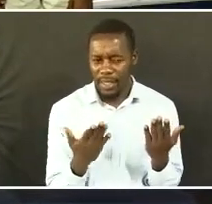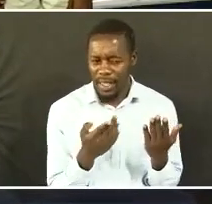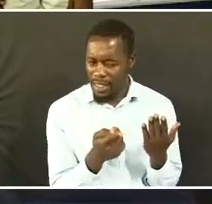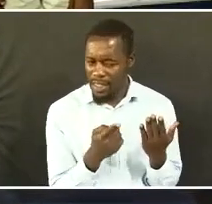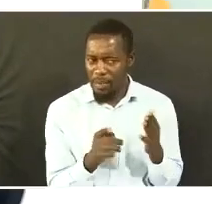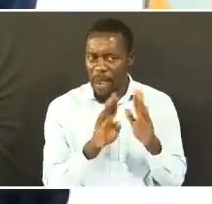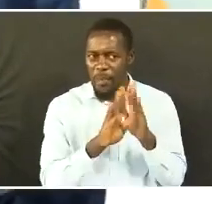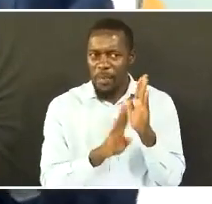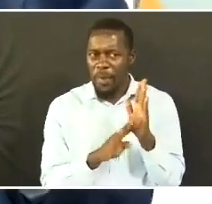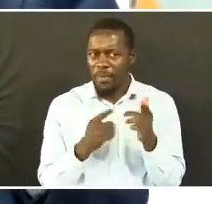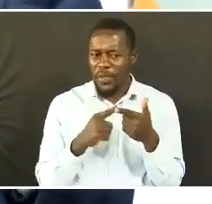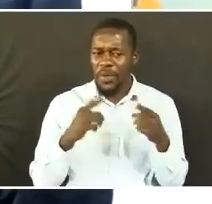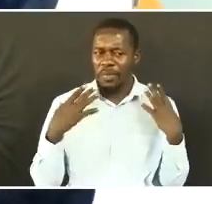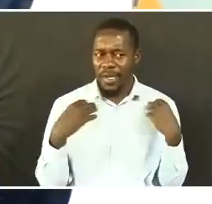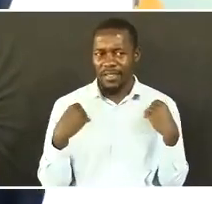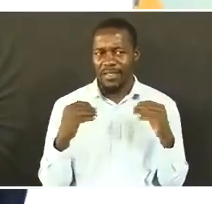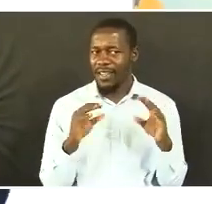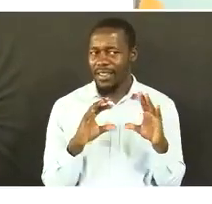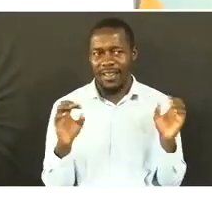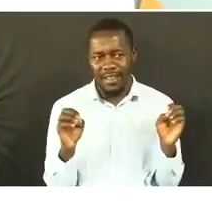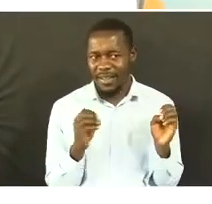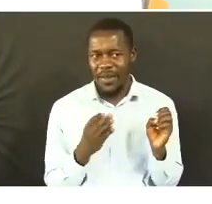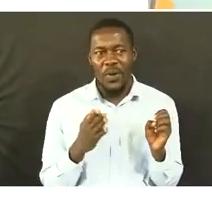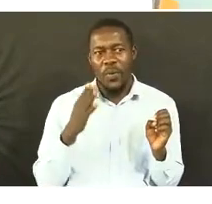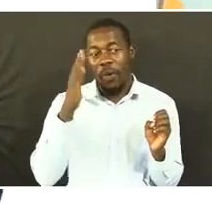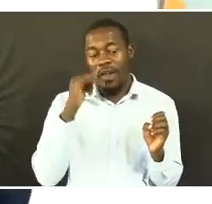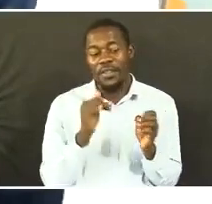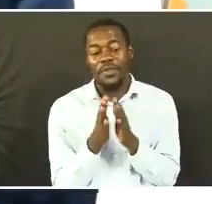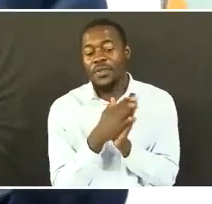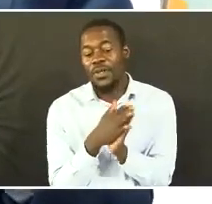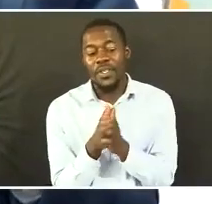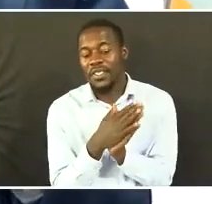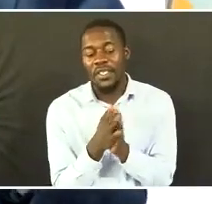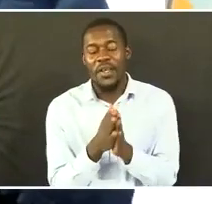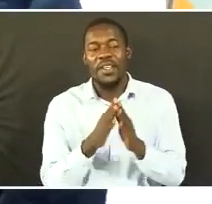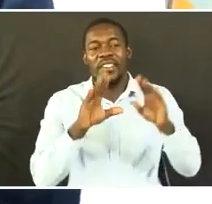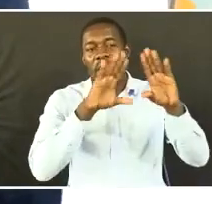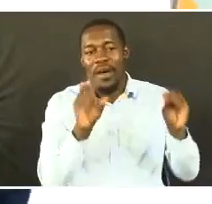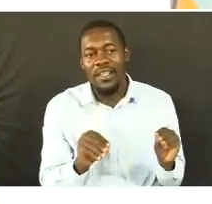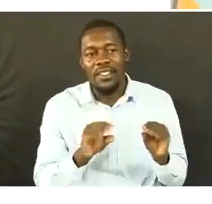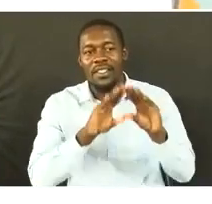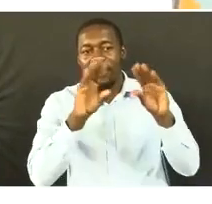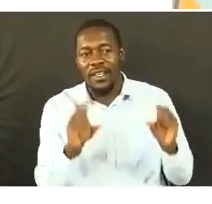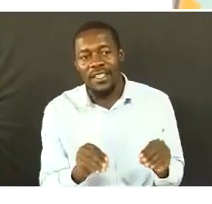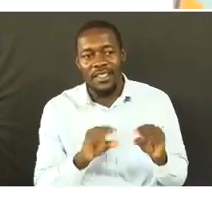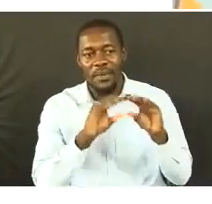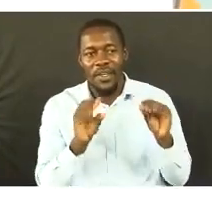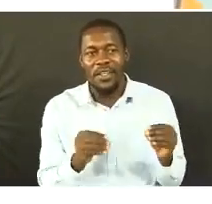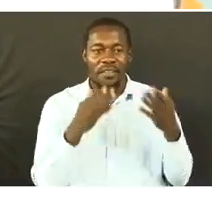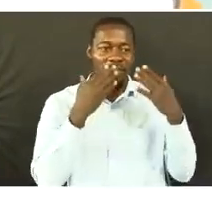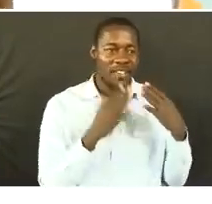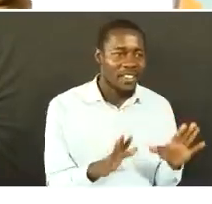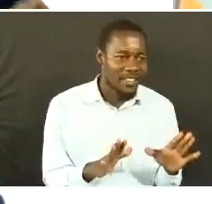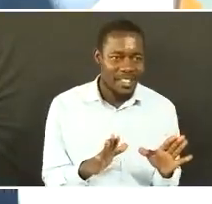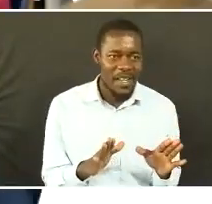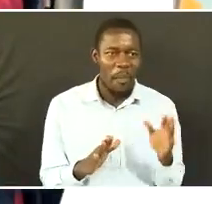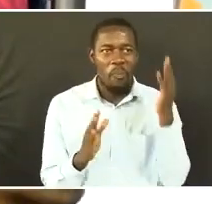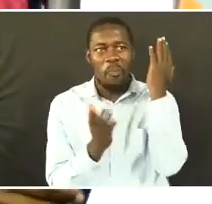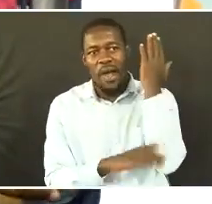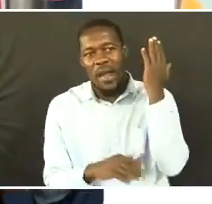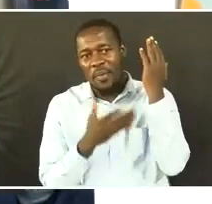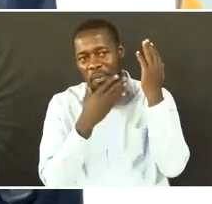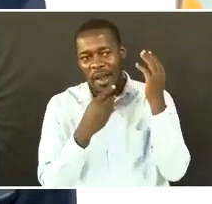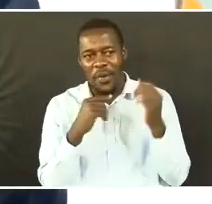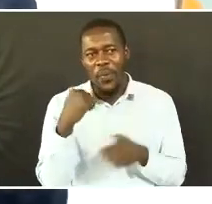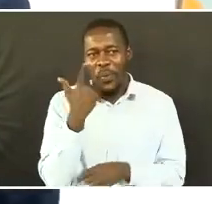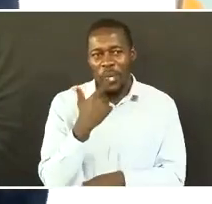exercise our minds, because anyway, that story has always been concluded. The elder son is the bad guy who refuses to get